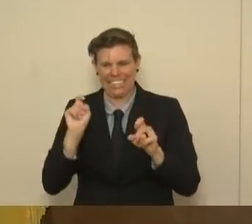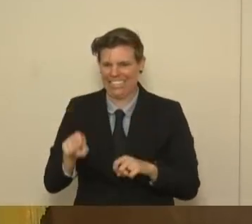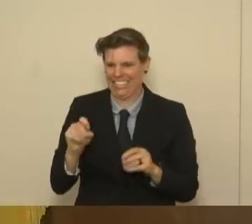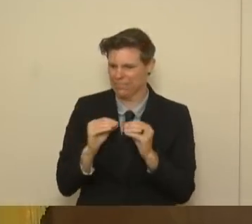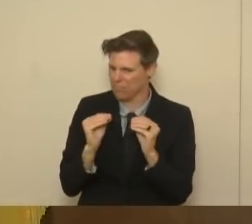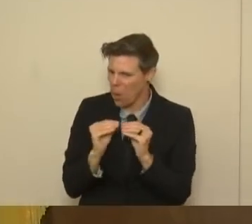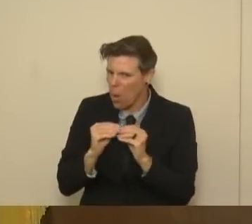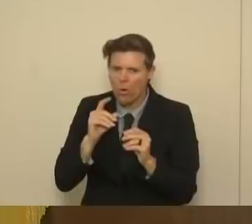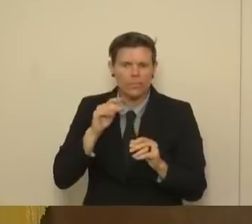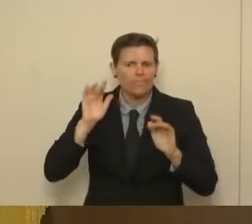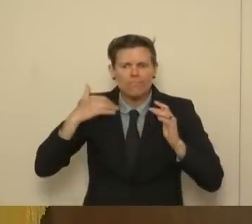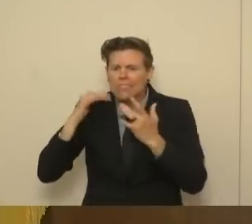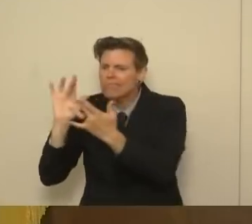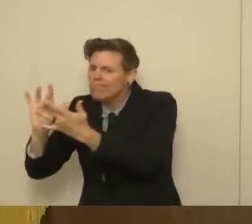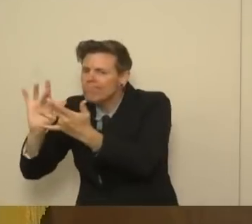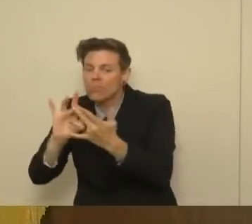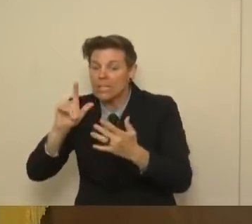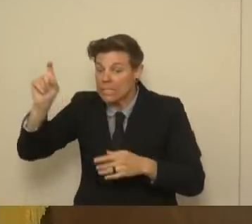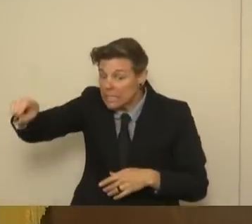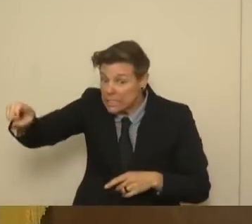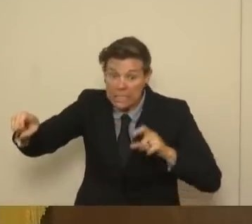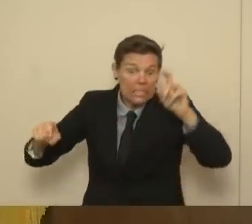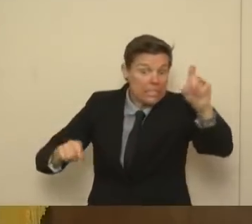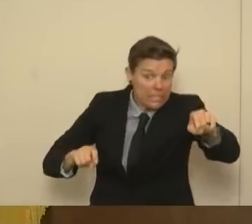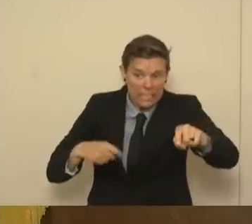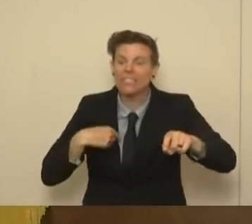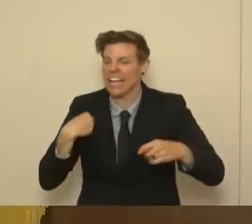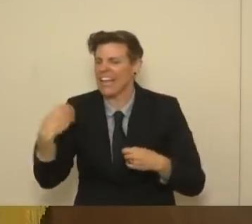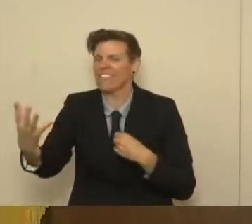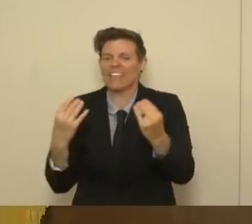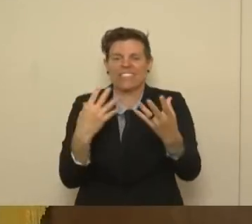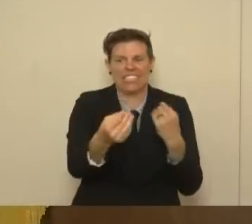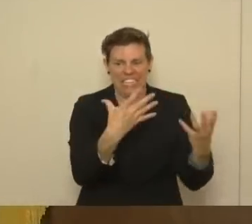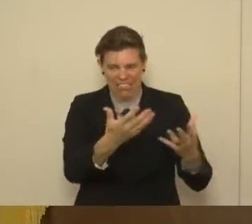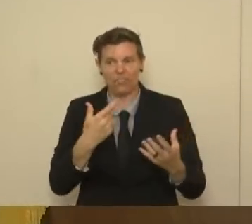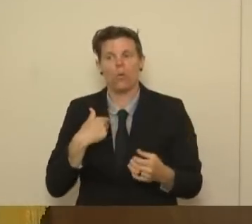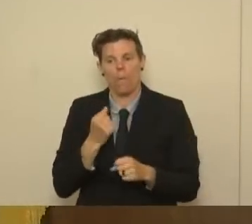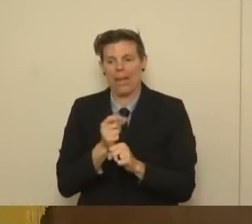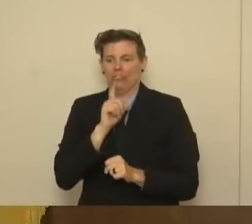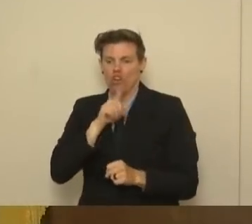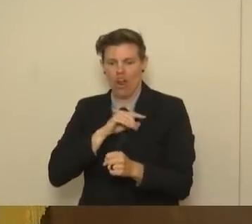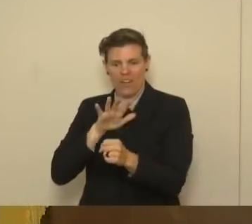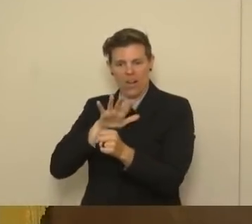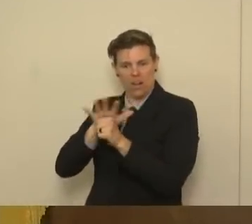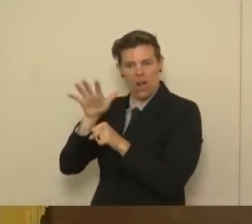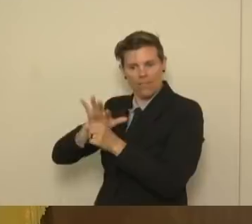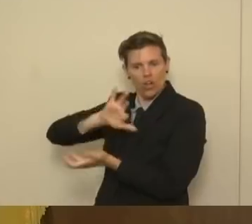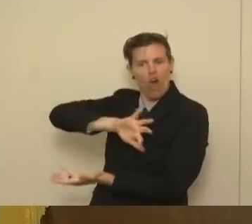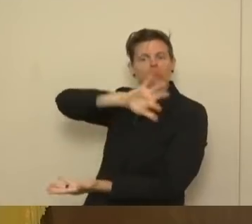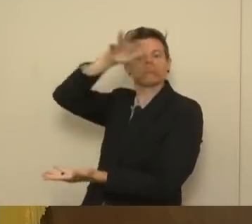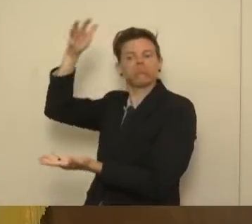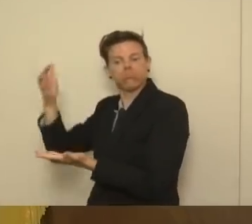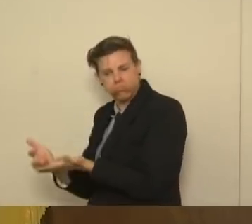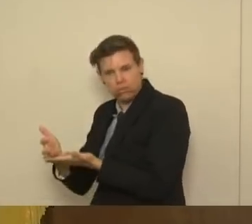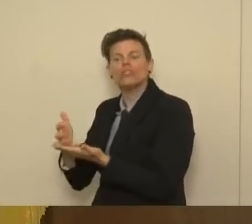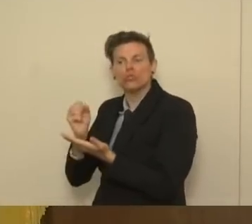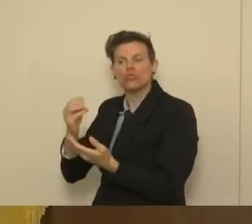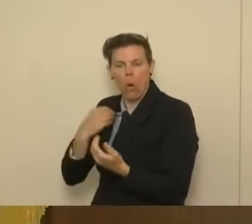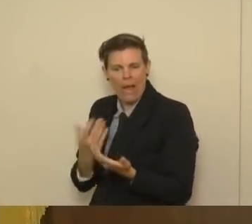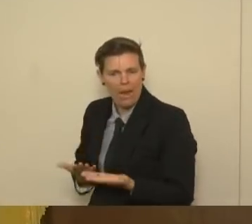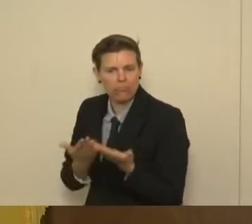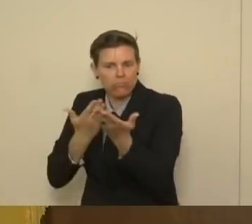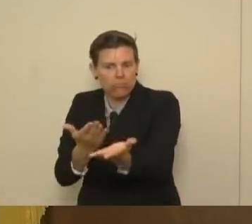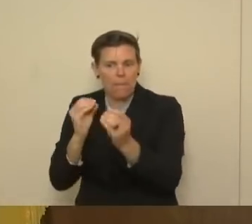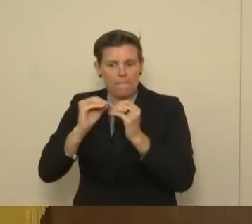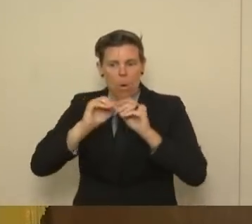tests each day that we've got enzymes and related equipment for each day. And with no testing strategy